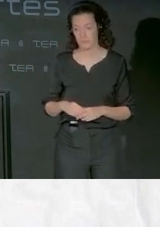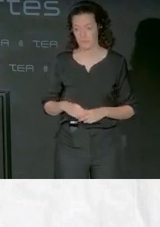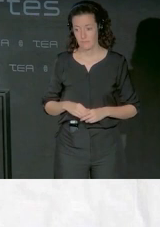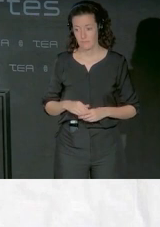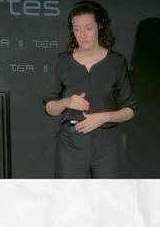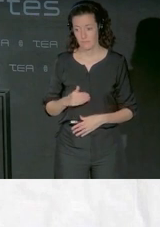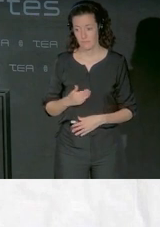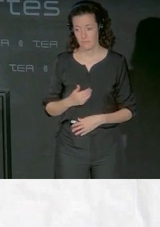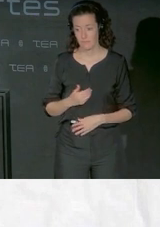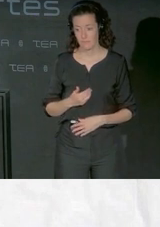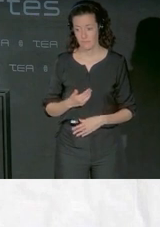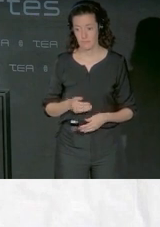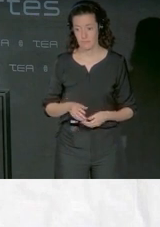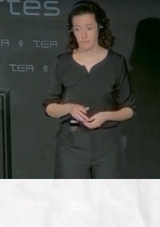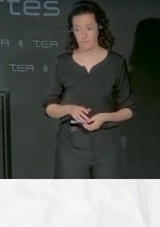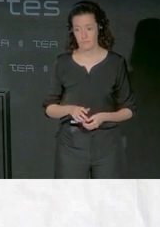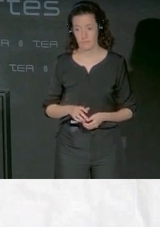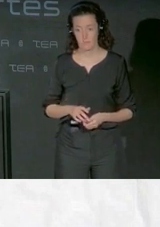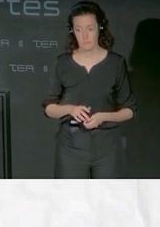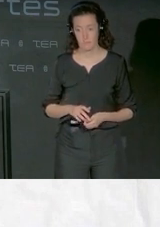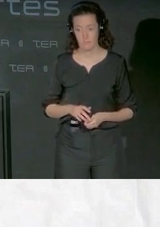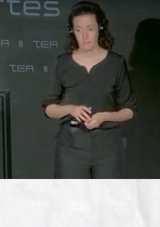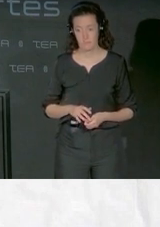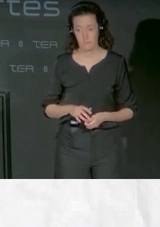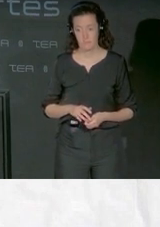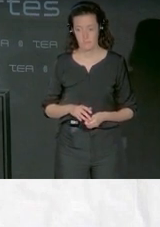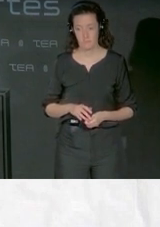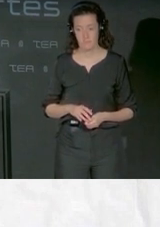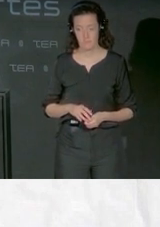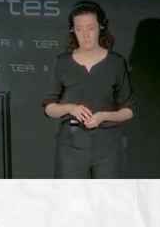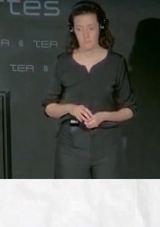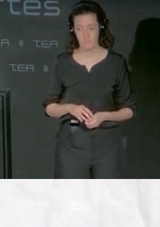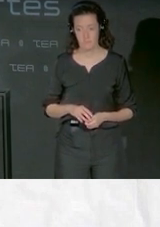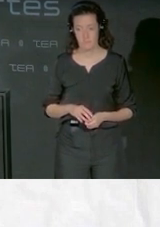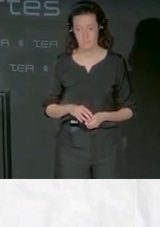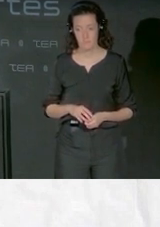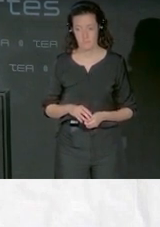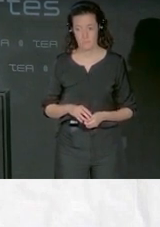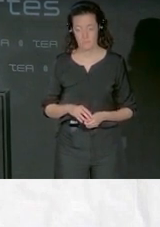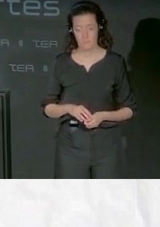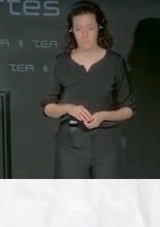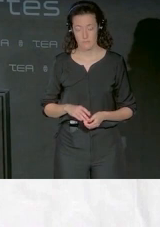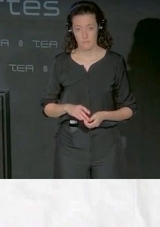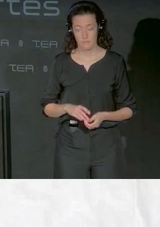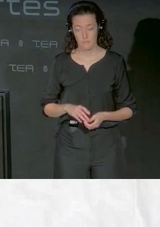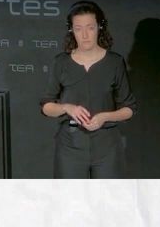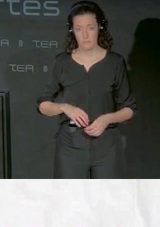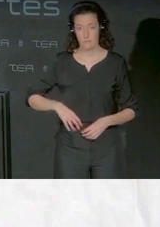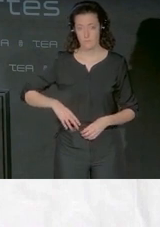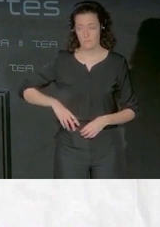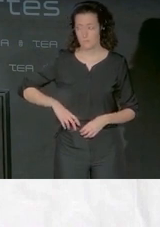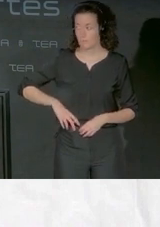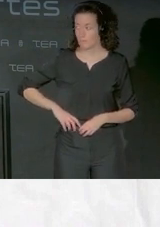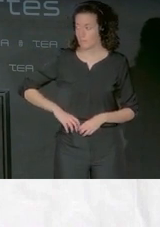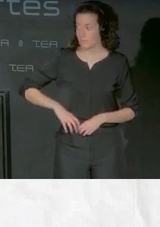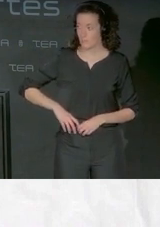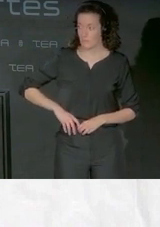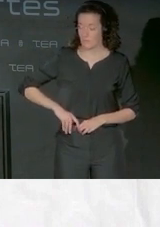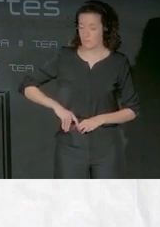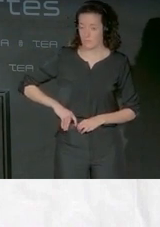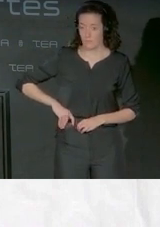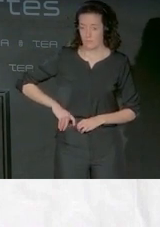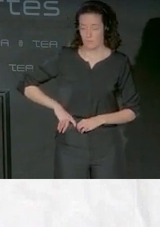Thanks. Yeah, we're almost done. Last chapter. This one is perhaps a bit the broader one as well. It's